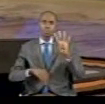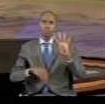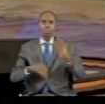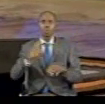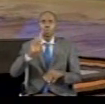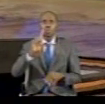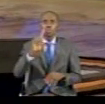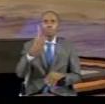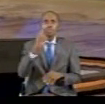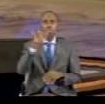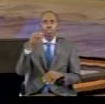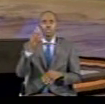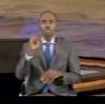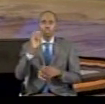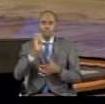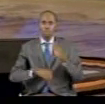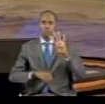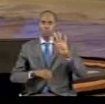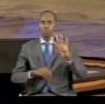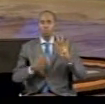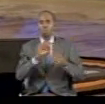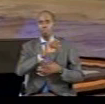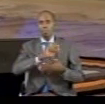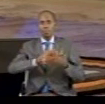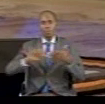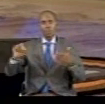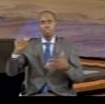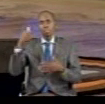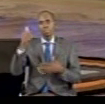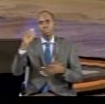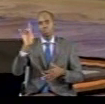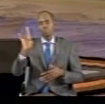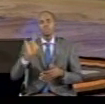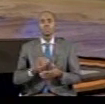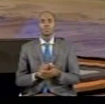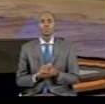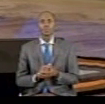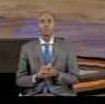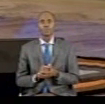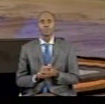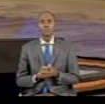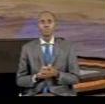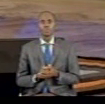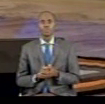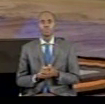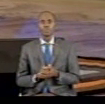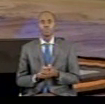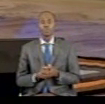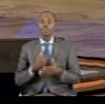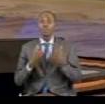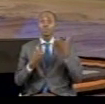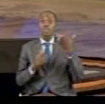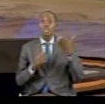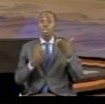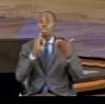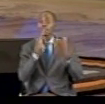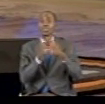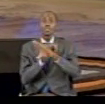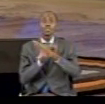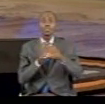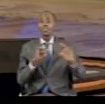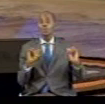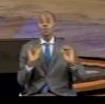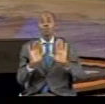verse 18. 1 John chapter 4, verse 18. There is no fear